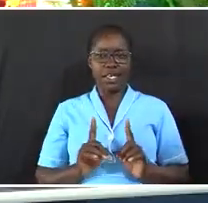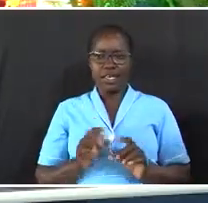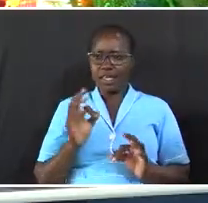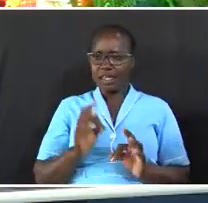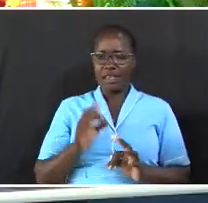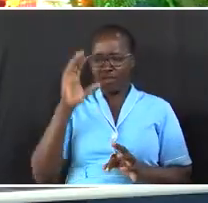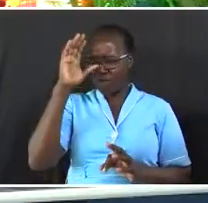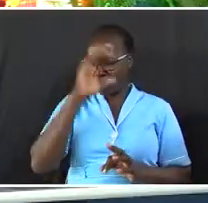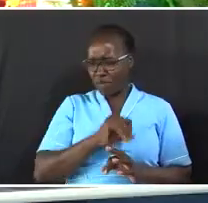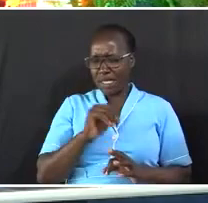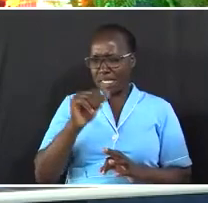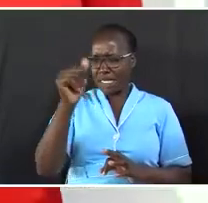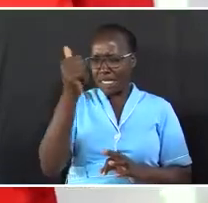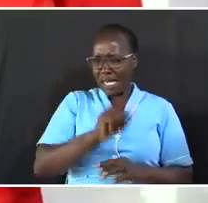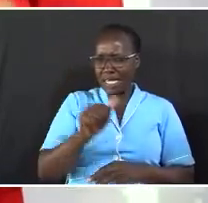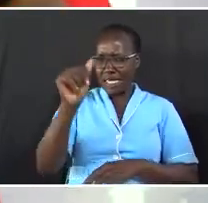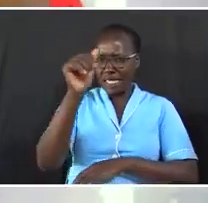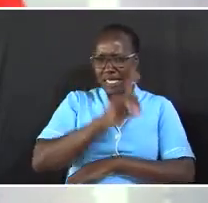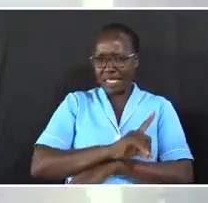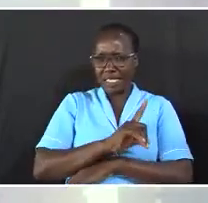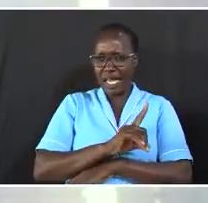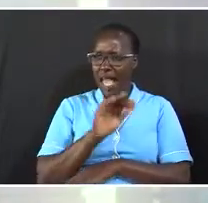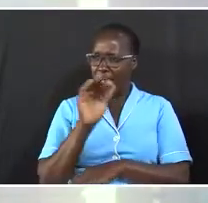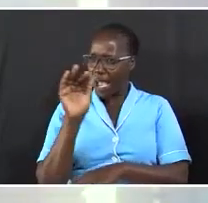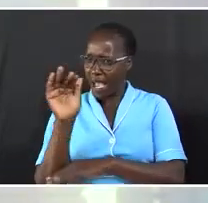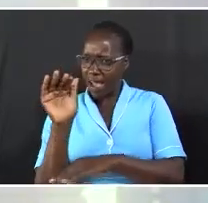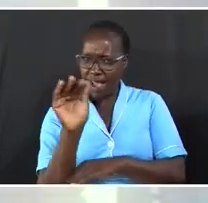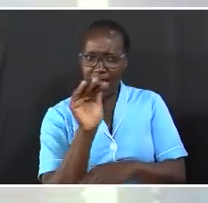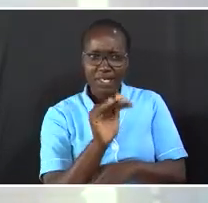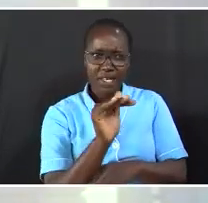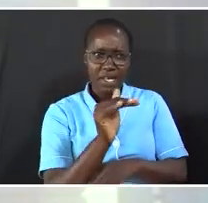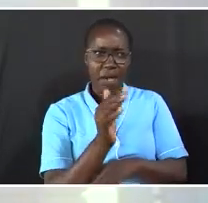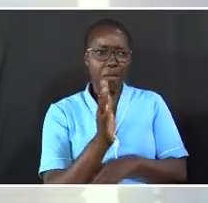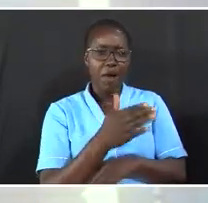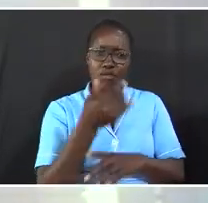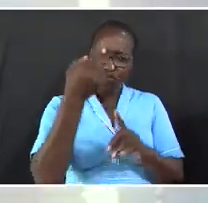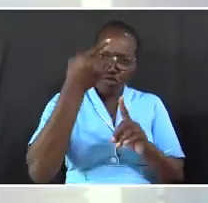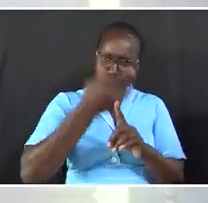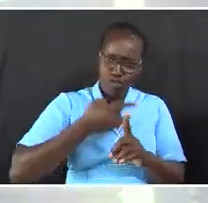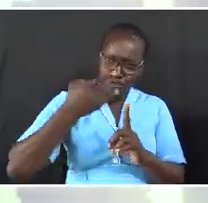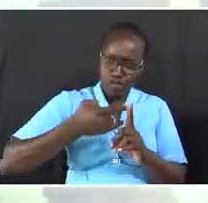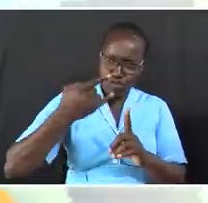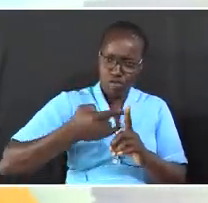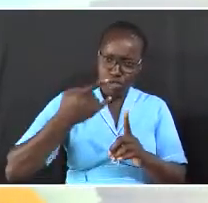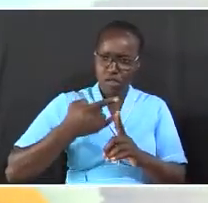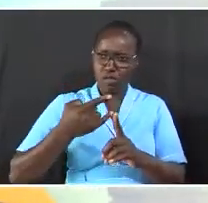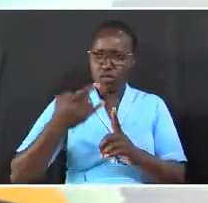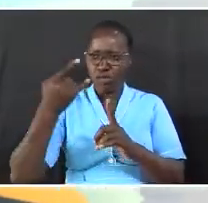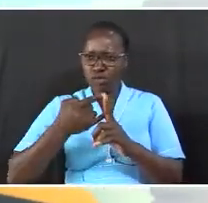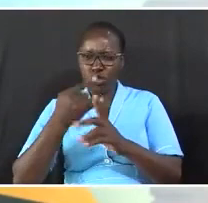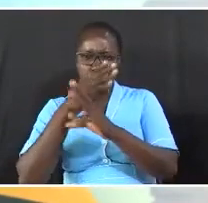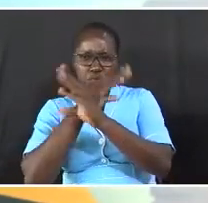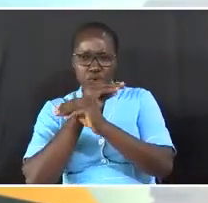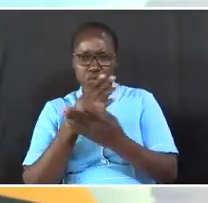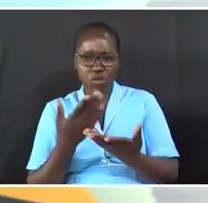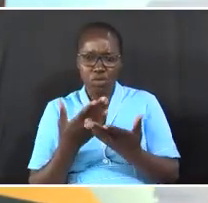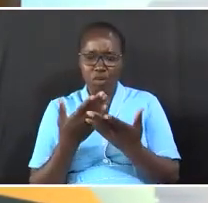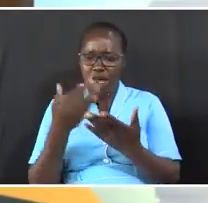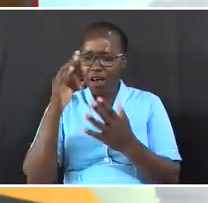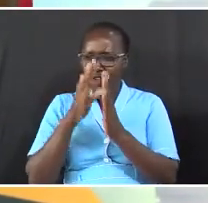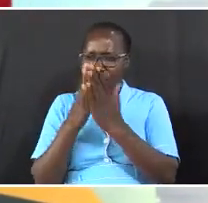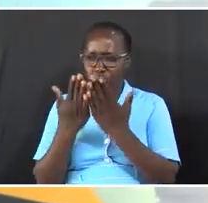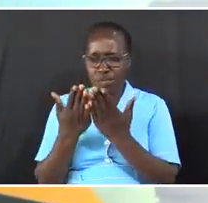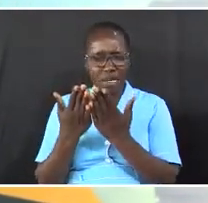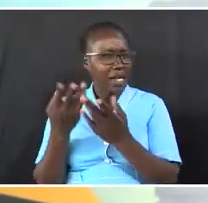did not attend any of the days, I request you to go to the YouTube channels, to the Facebook channels, and listen to